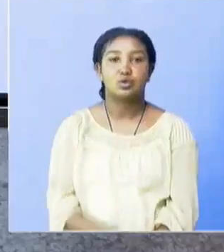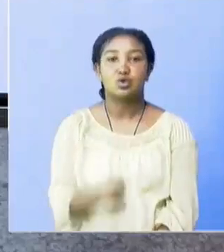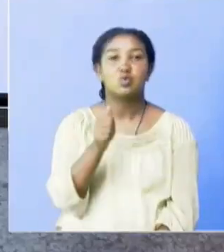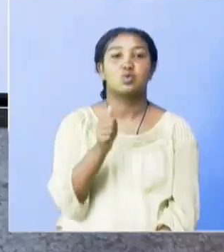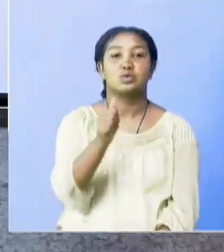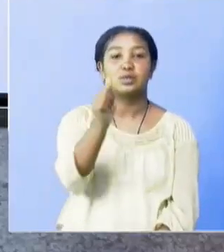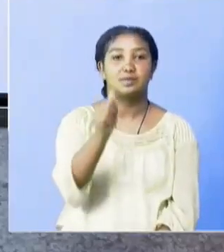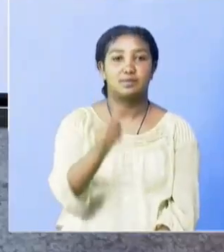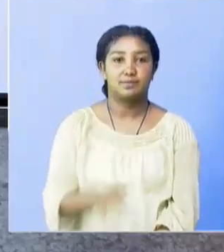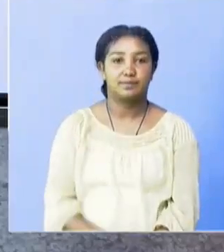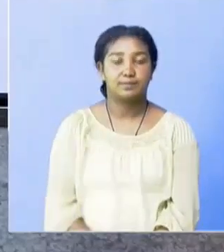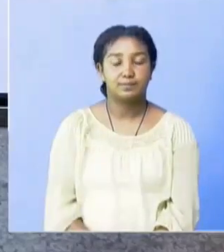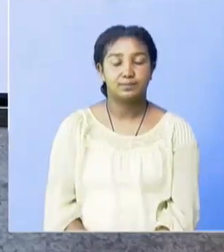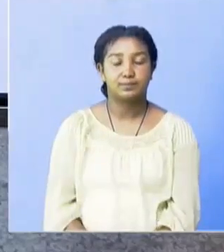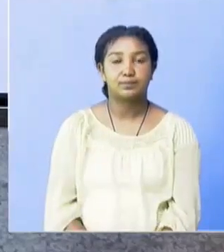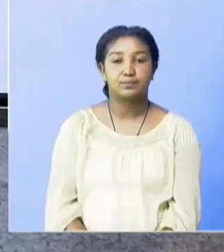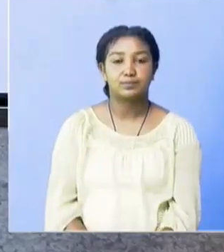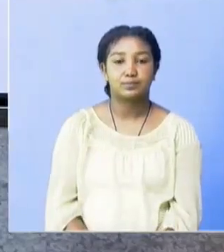yourself.